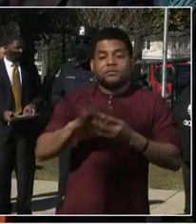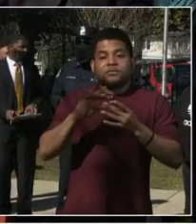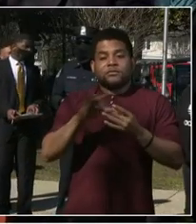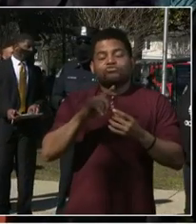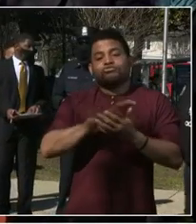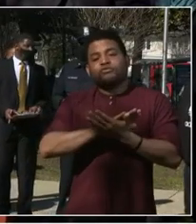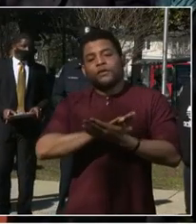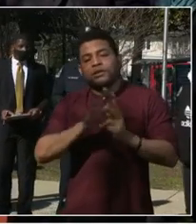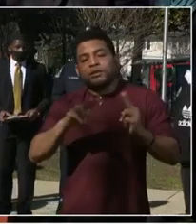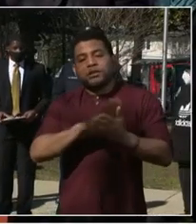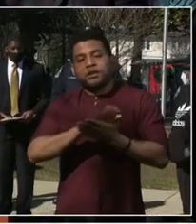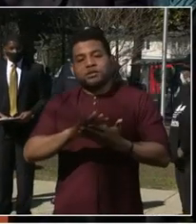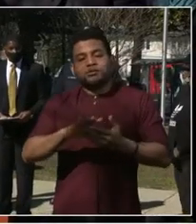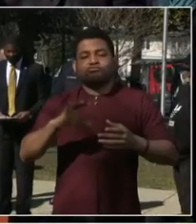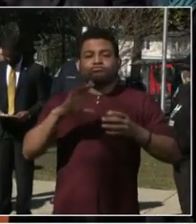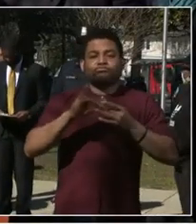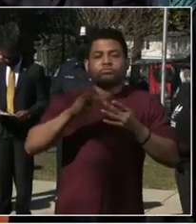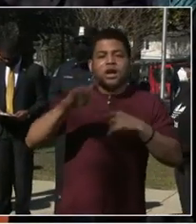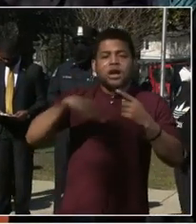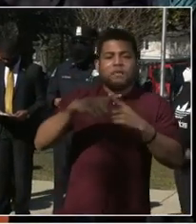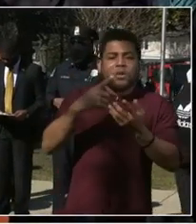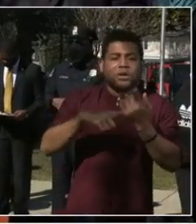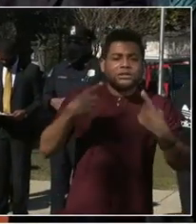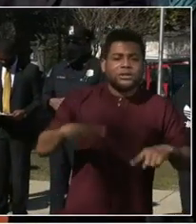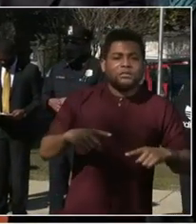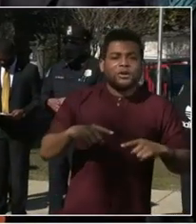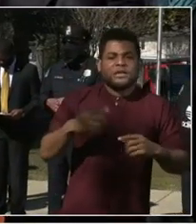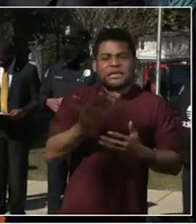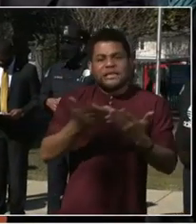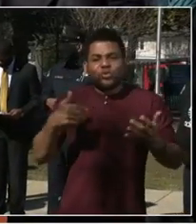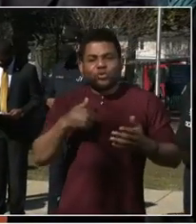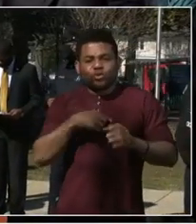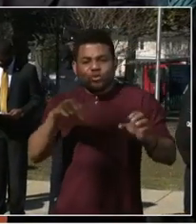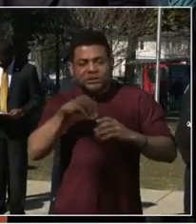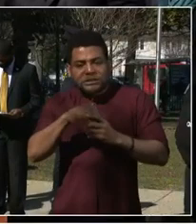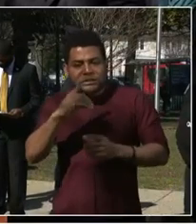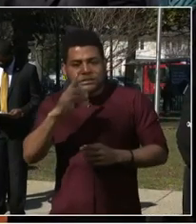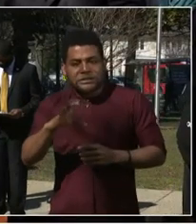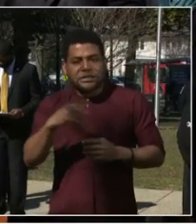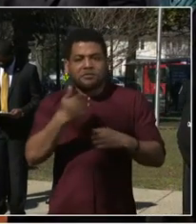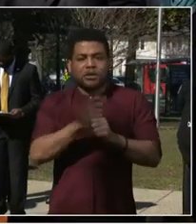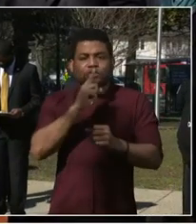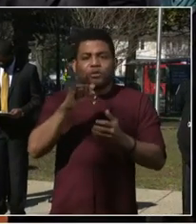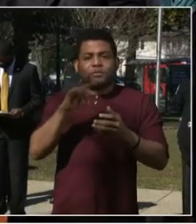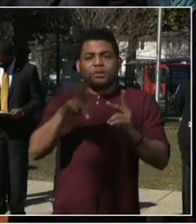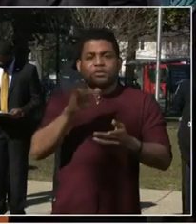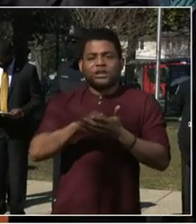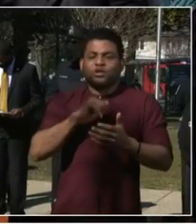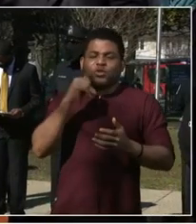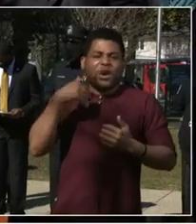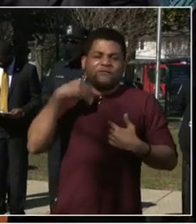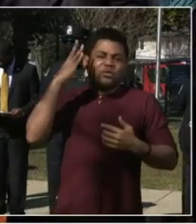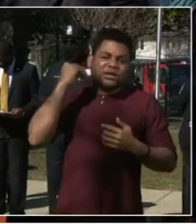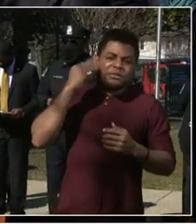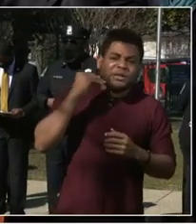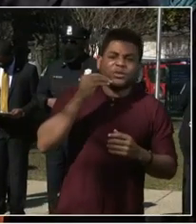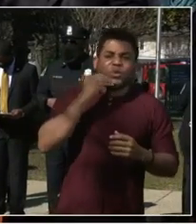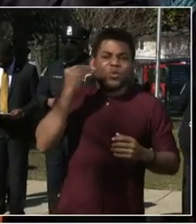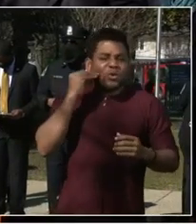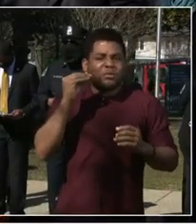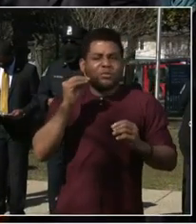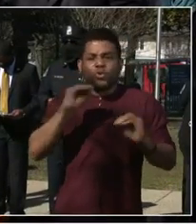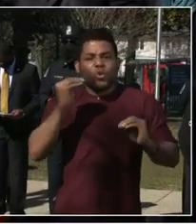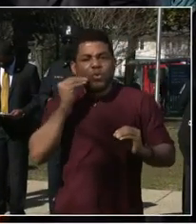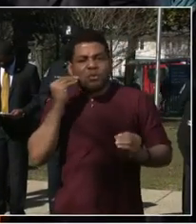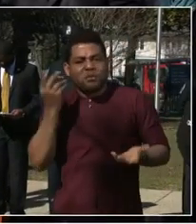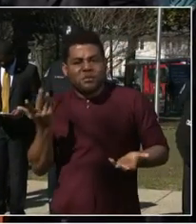Adams, about the things that we're doing in our city to make sure that people are not in a space where they have to experience homelessness. You know, the mayor can certainly